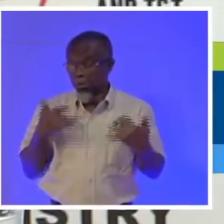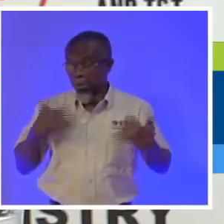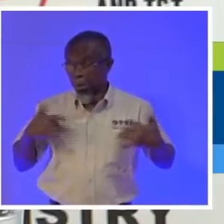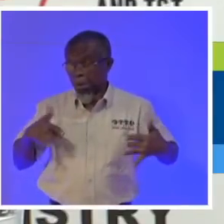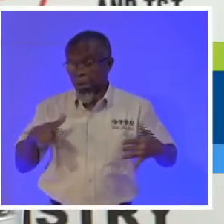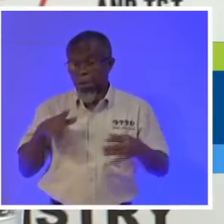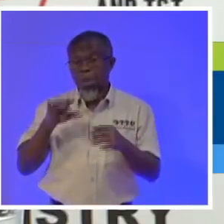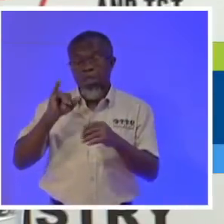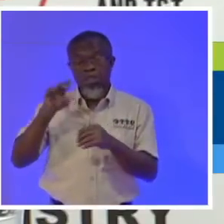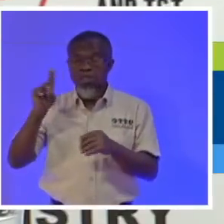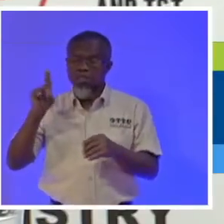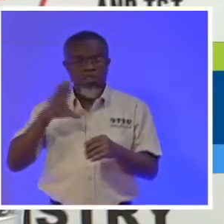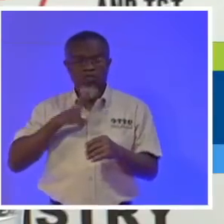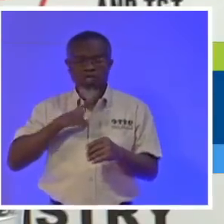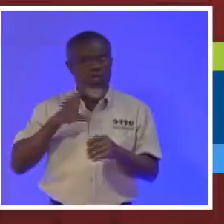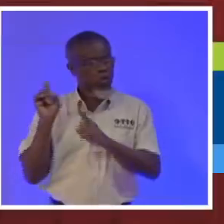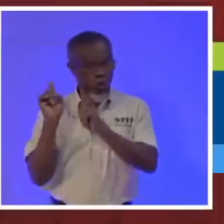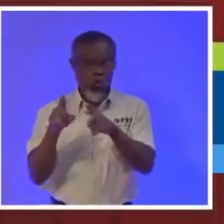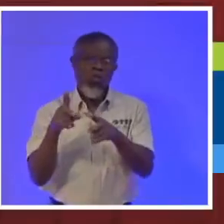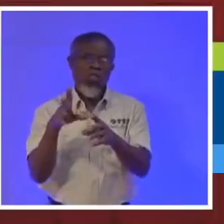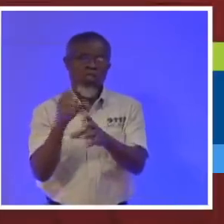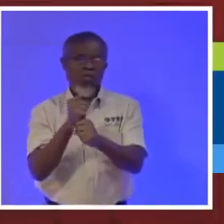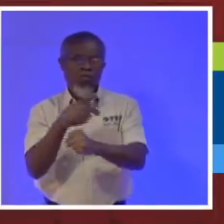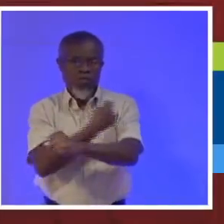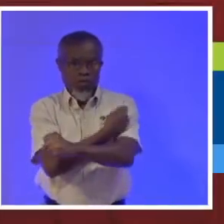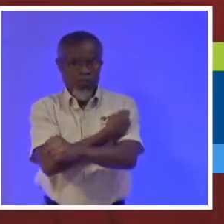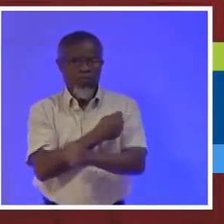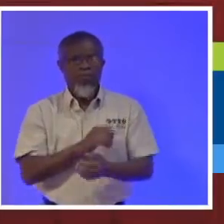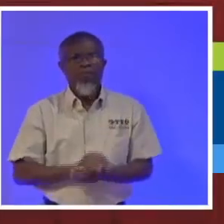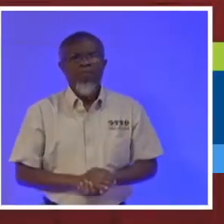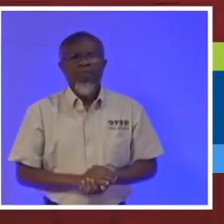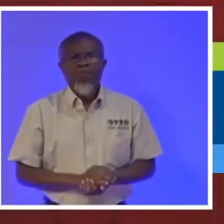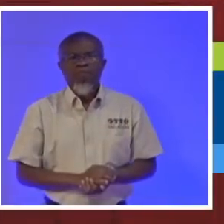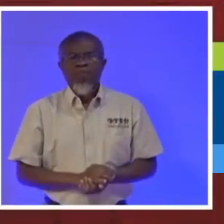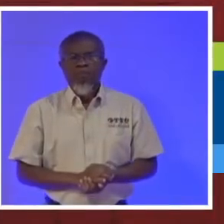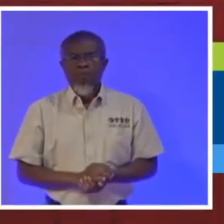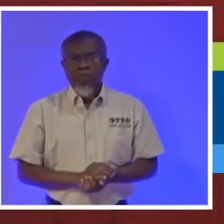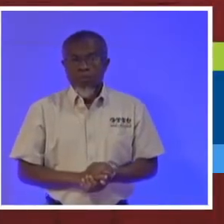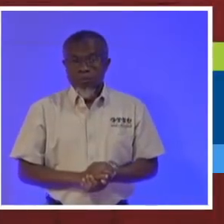you. Thank you, Minister. And Ms. Chandu, you can send your email to